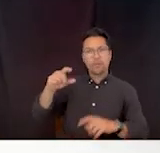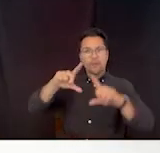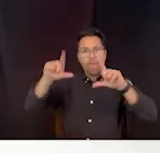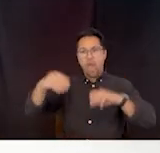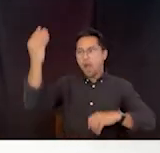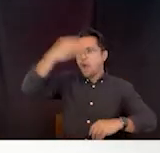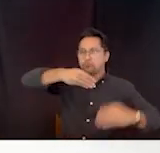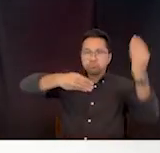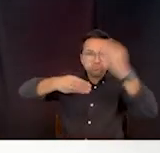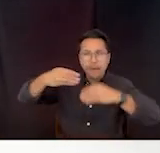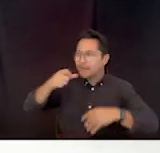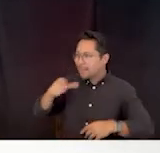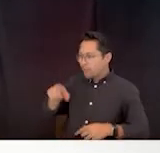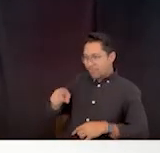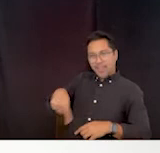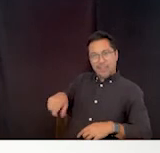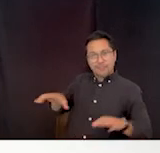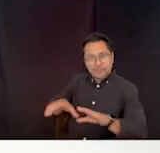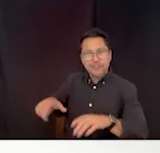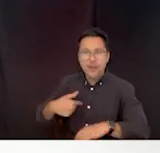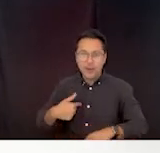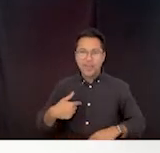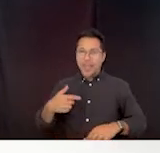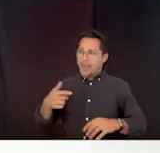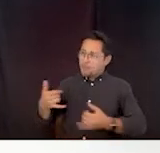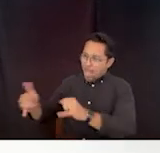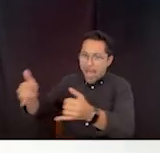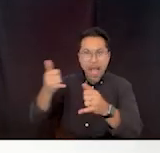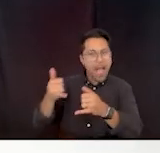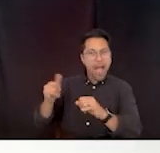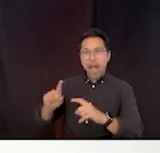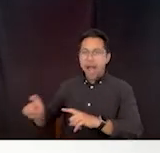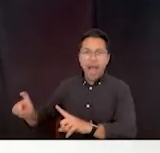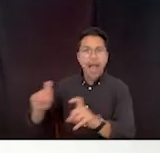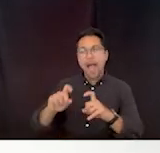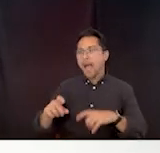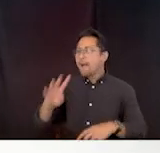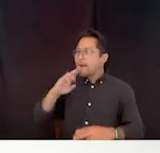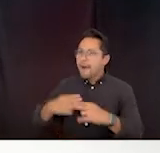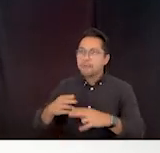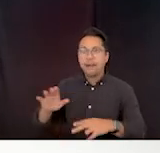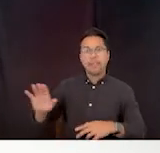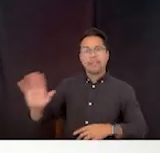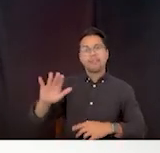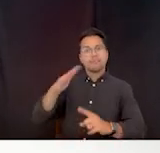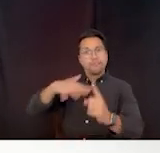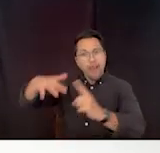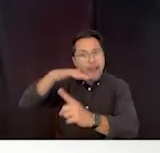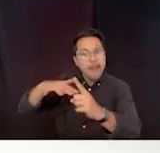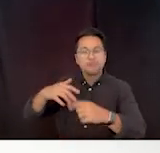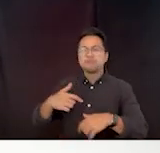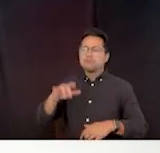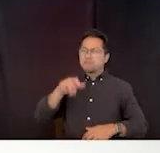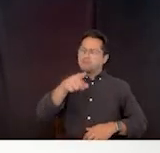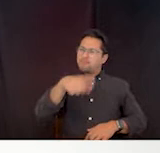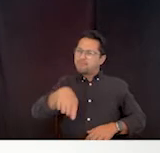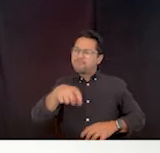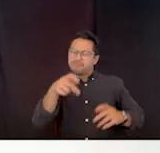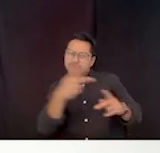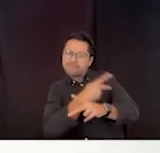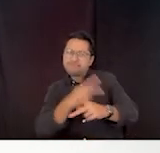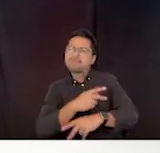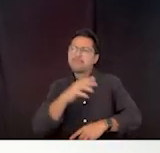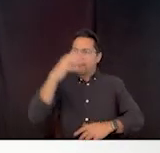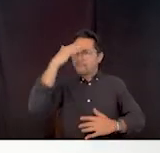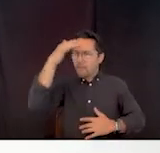do. They run around and play. We're going to follow them around and play with them and talk about all the things in their environment. But you have to find that philosophy that matches